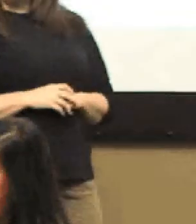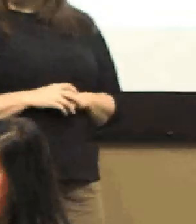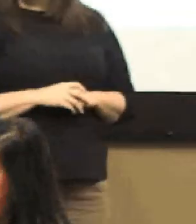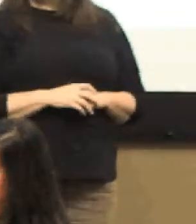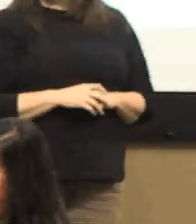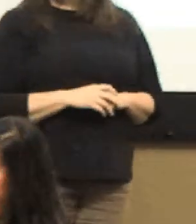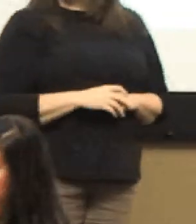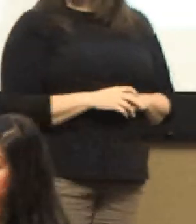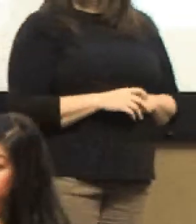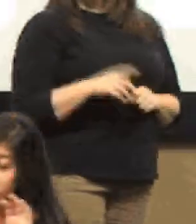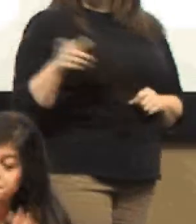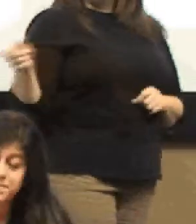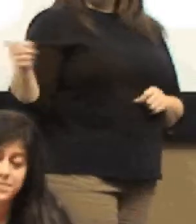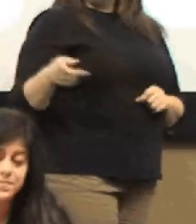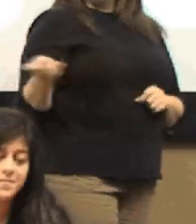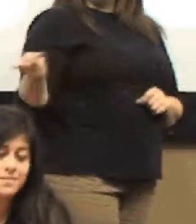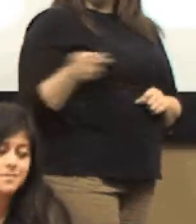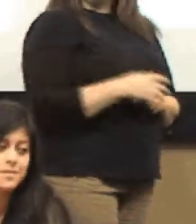Reed, sure.